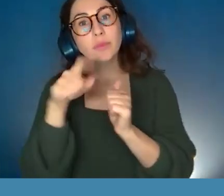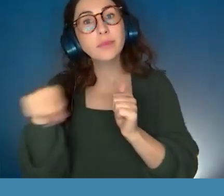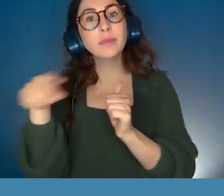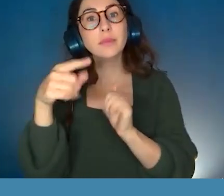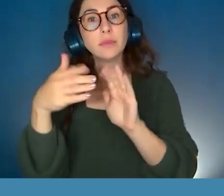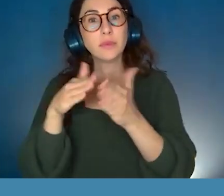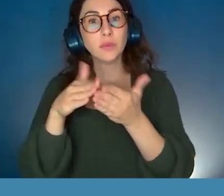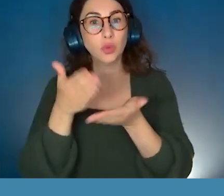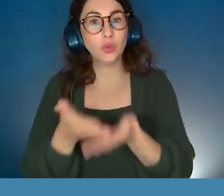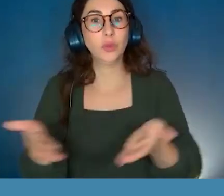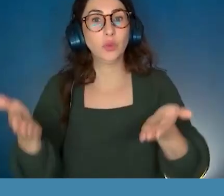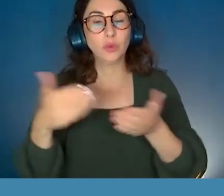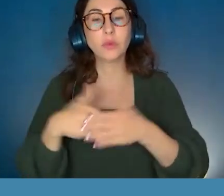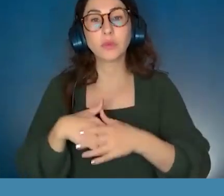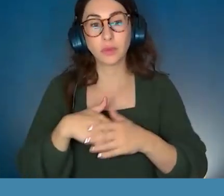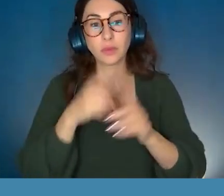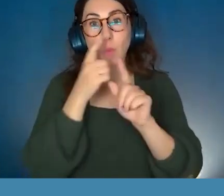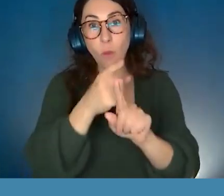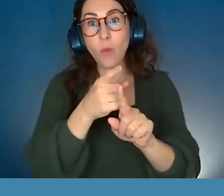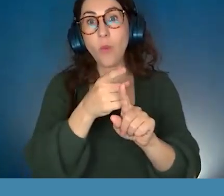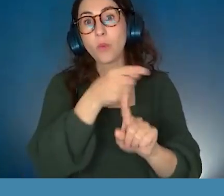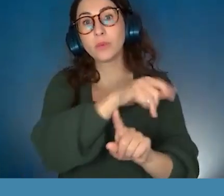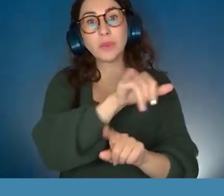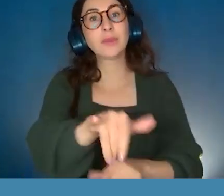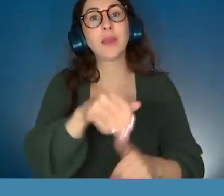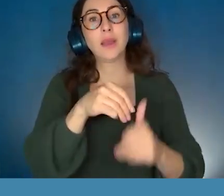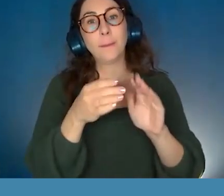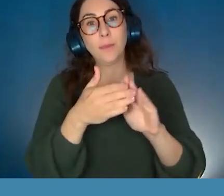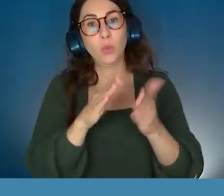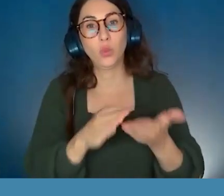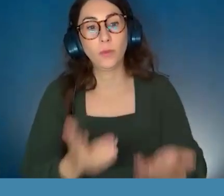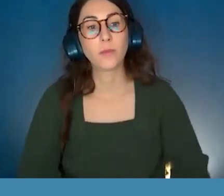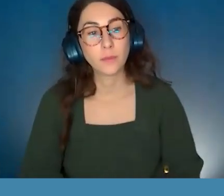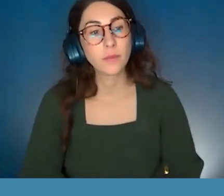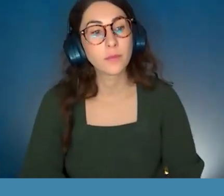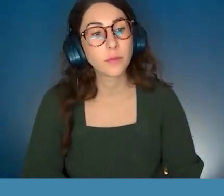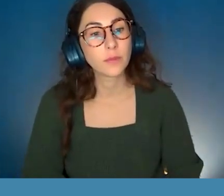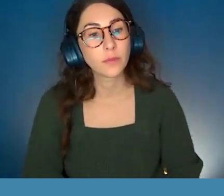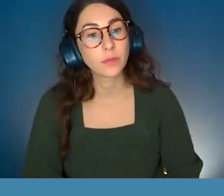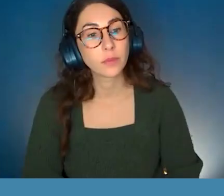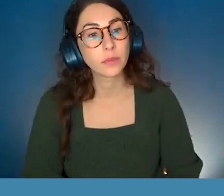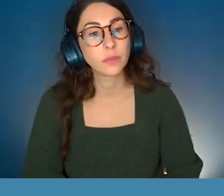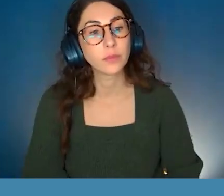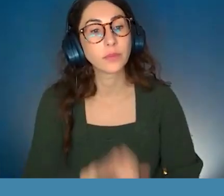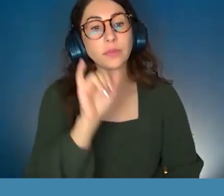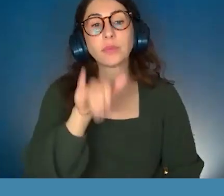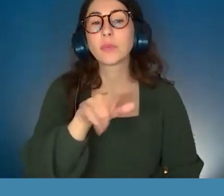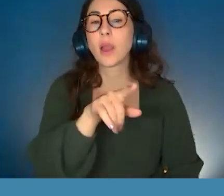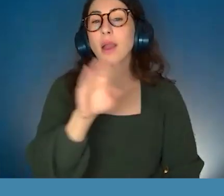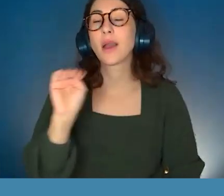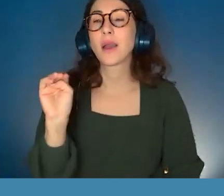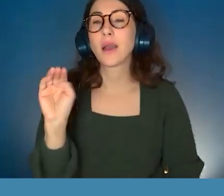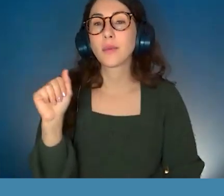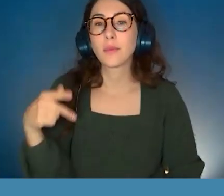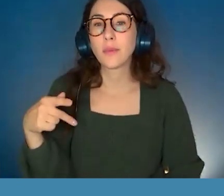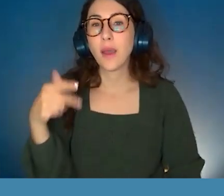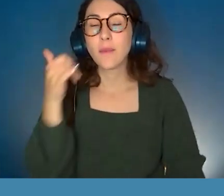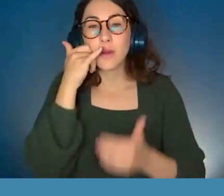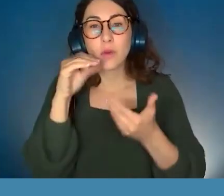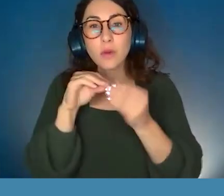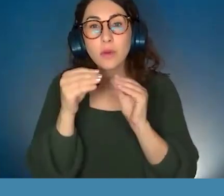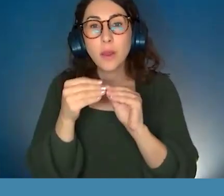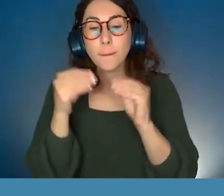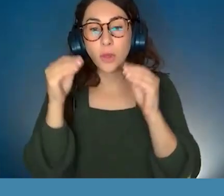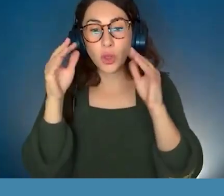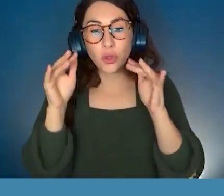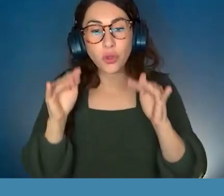because again, the goal is to keep the individual in the community. So this is that map of the mobile response teams that I mentioned, but you can see